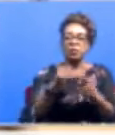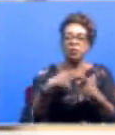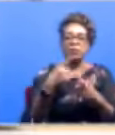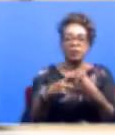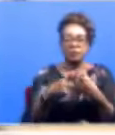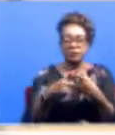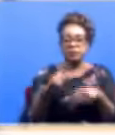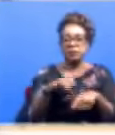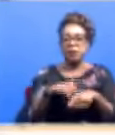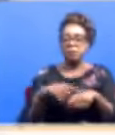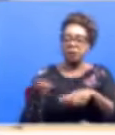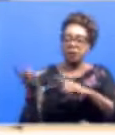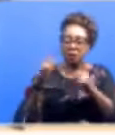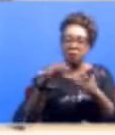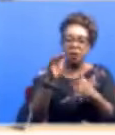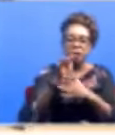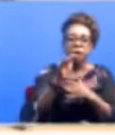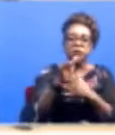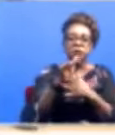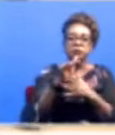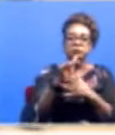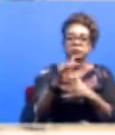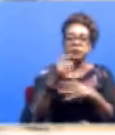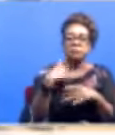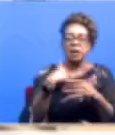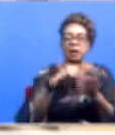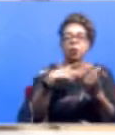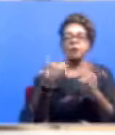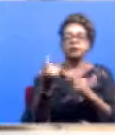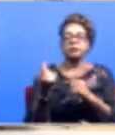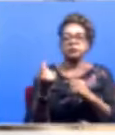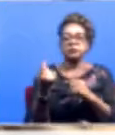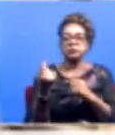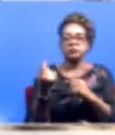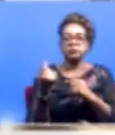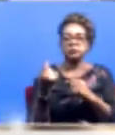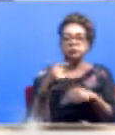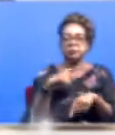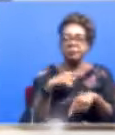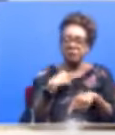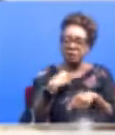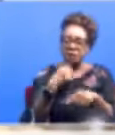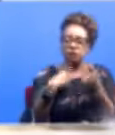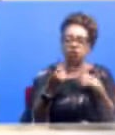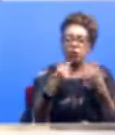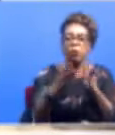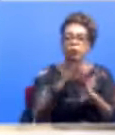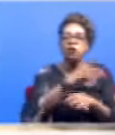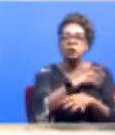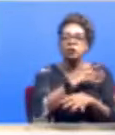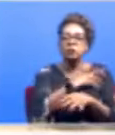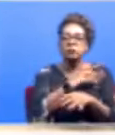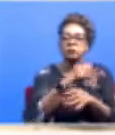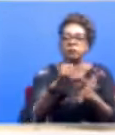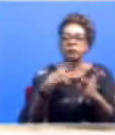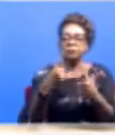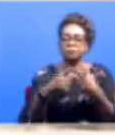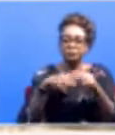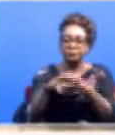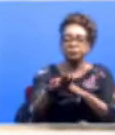akakuja kunita ako kwa igesa nikaenda huko hivyo. Kaa bado naongea na madaktari na tukuza mbili